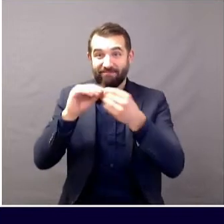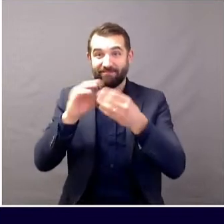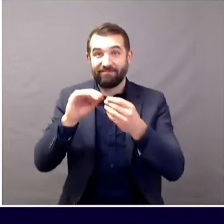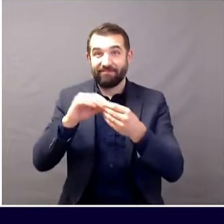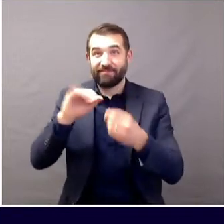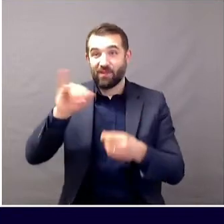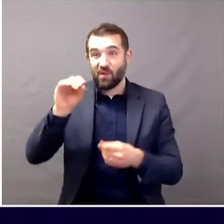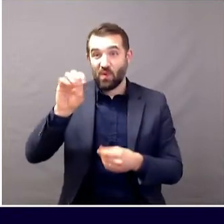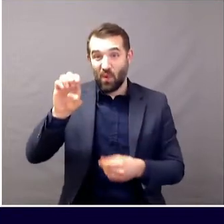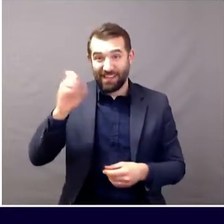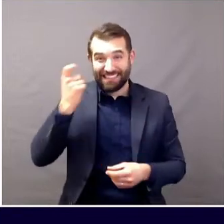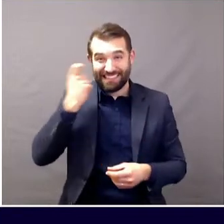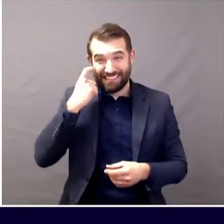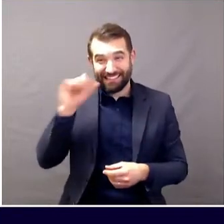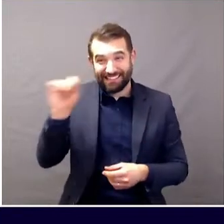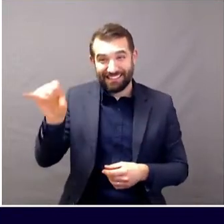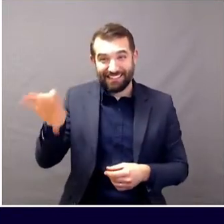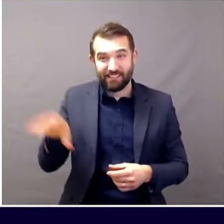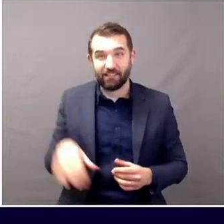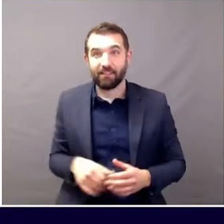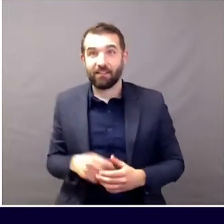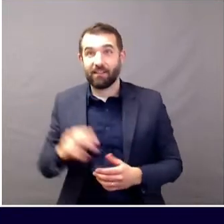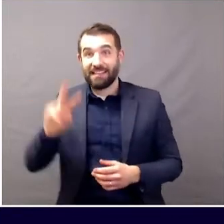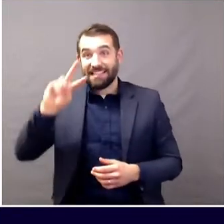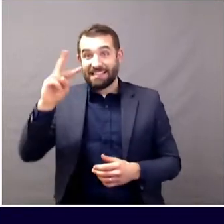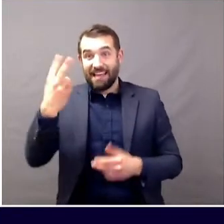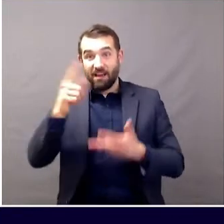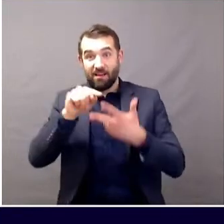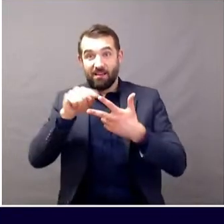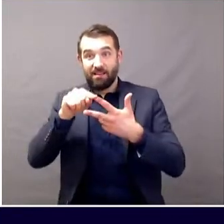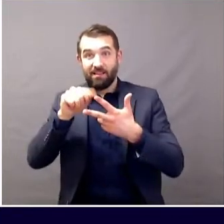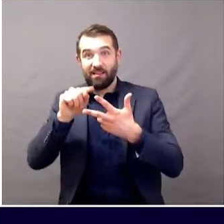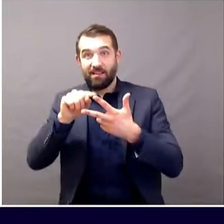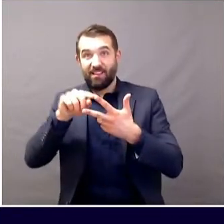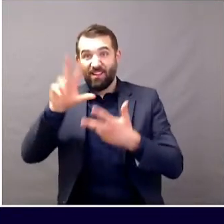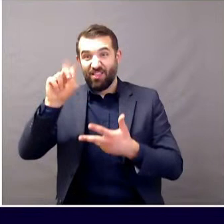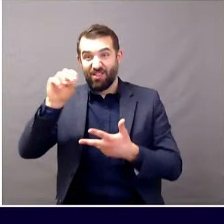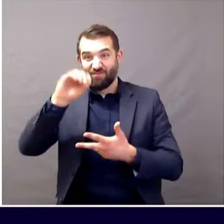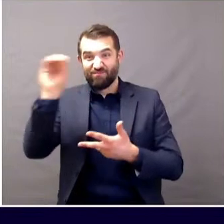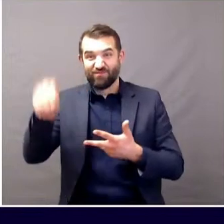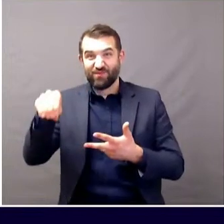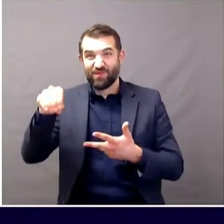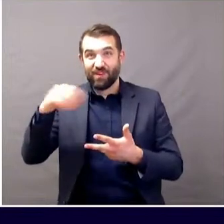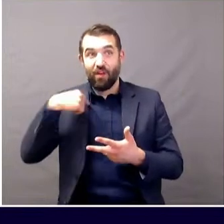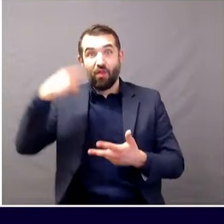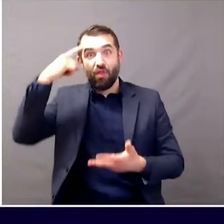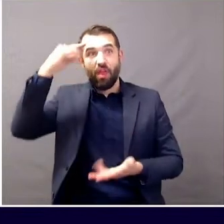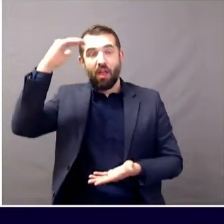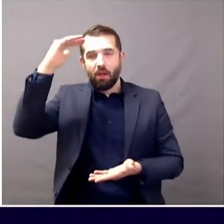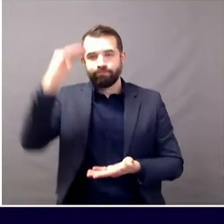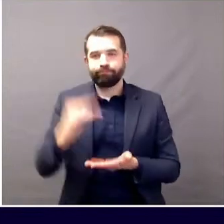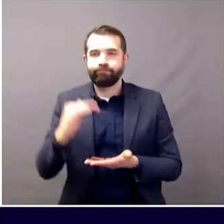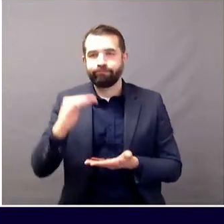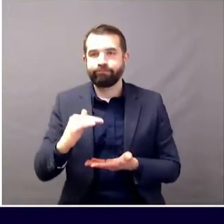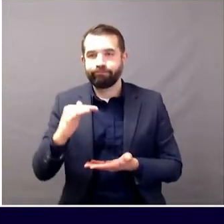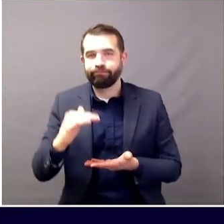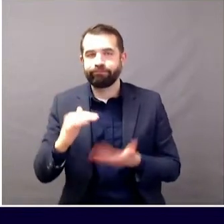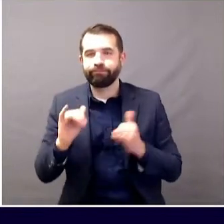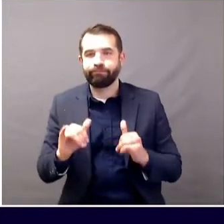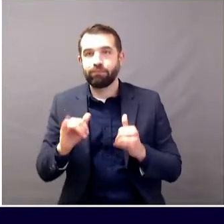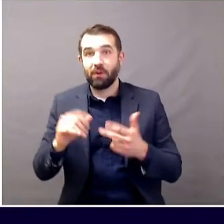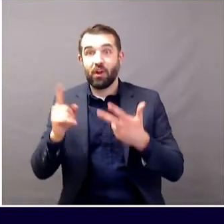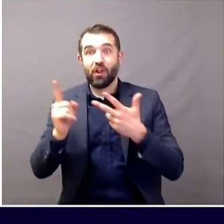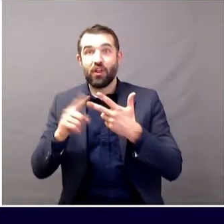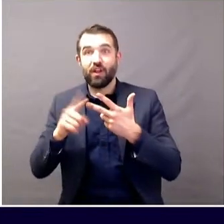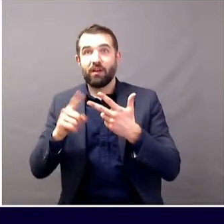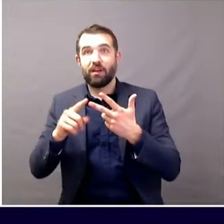Pfizer about 30+% lower than we thought. And our week 3 that just is coming in right now was about 300+ doses less